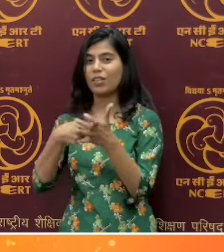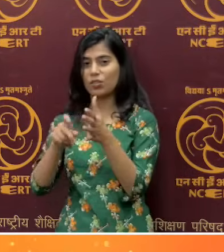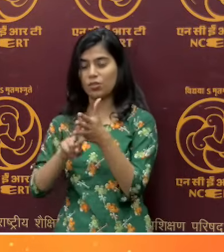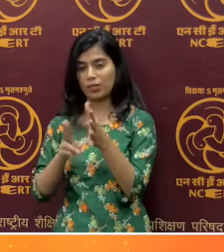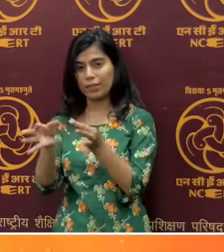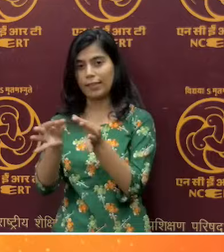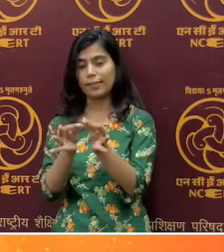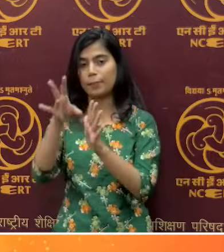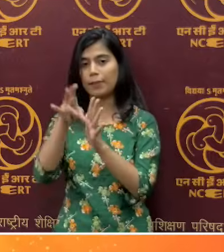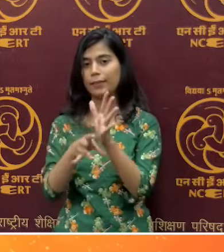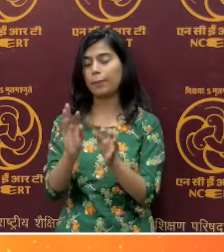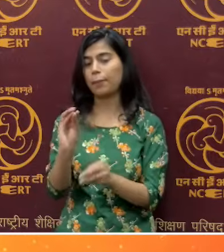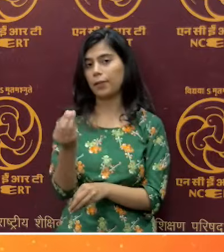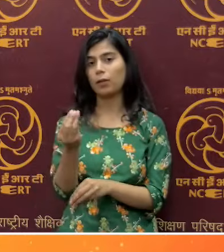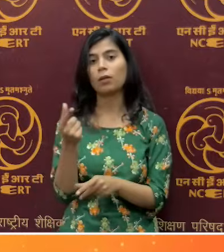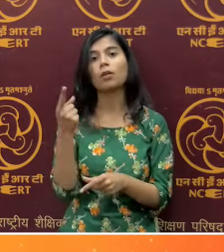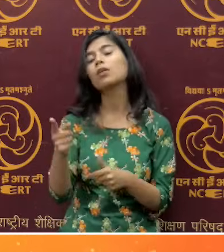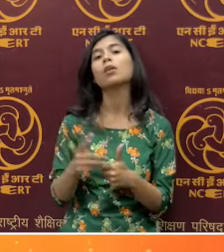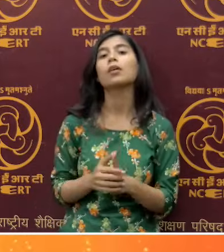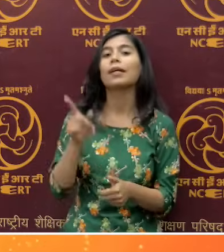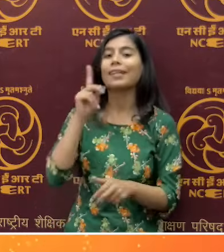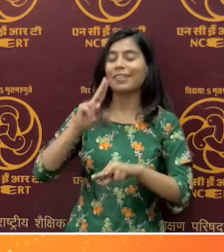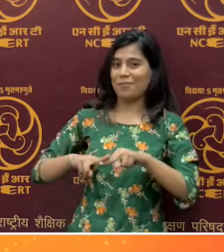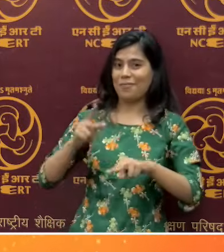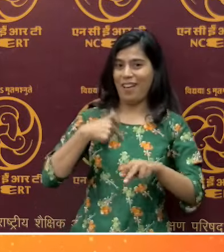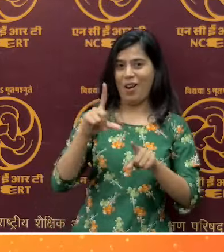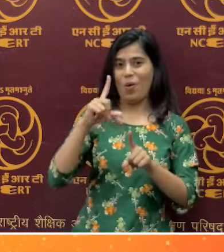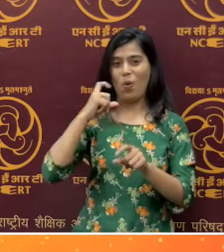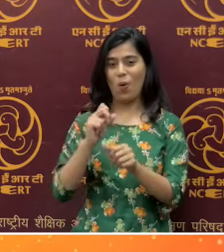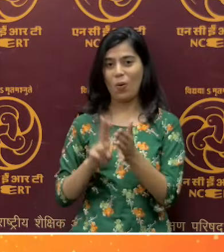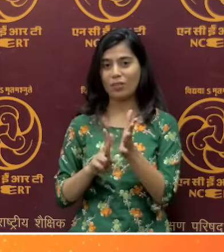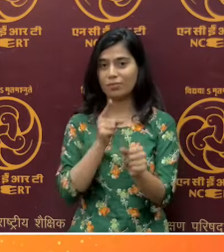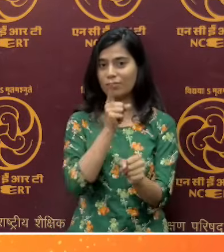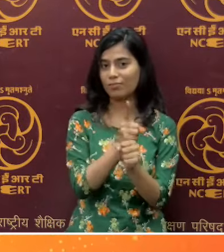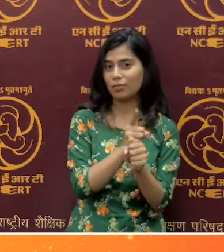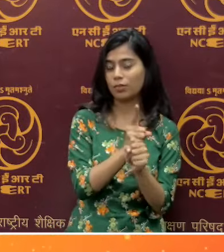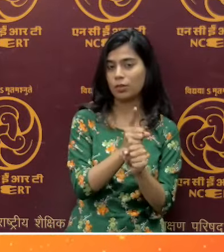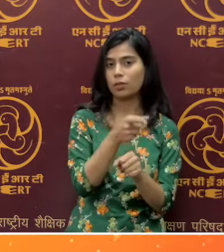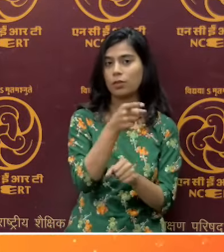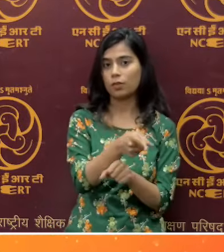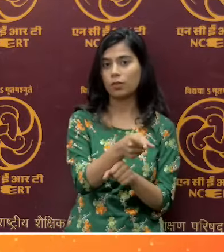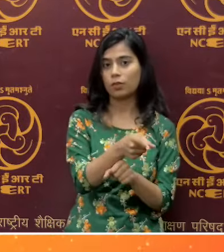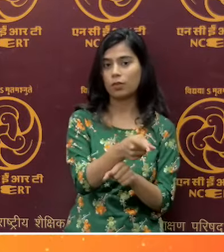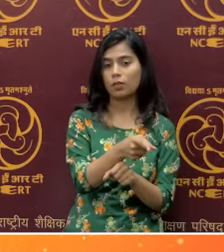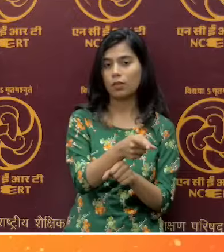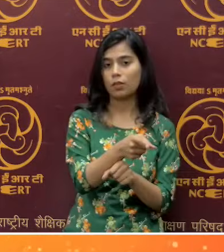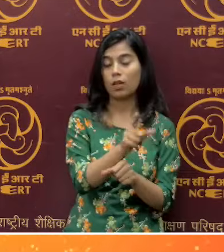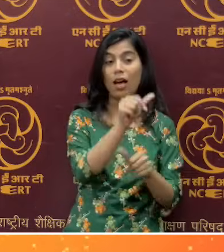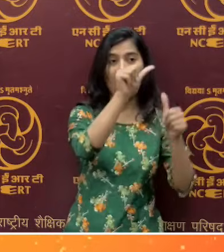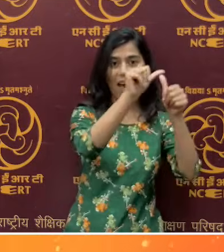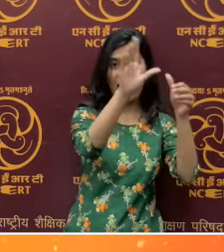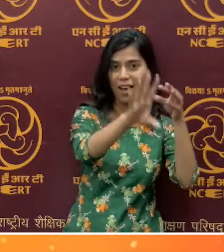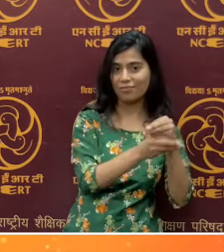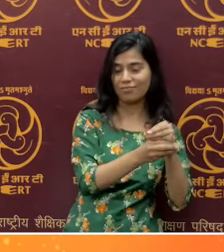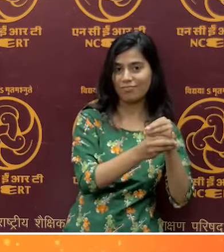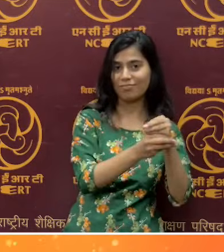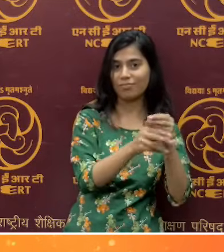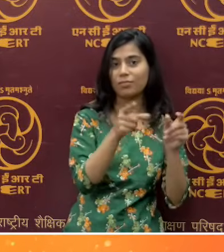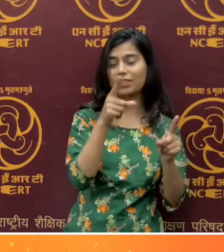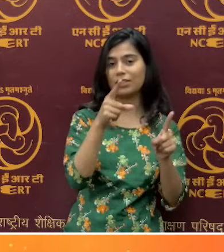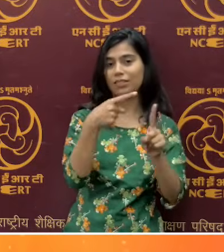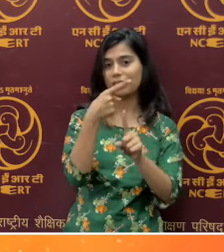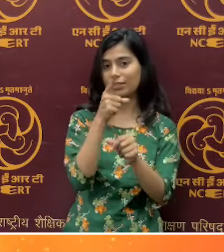So for that, let's say I have login as a head teacher. I want to become a teacher also for this school. Right. So I have to go to the add teacher